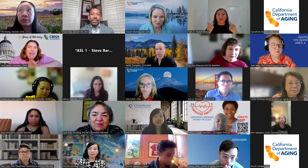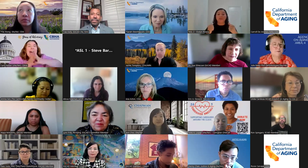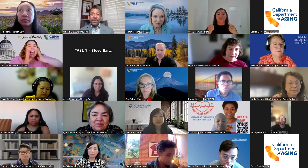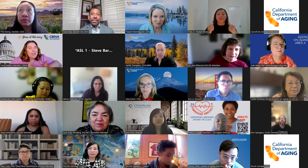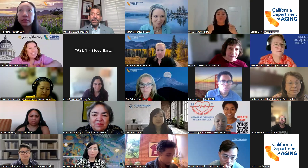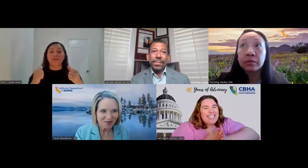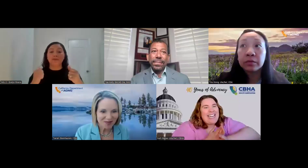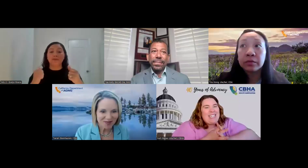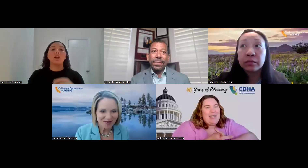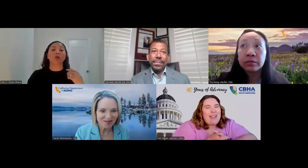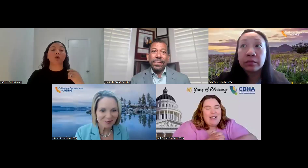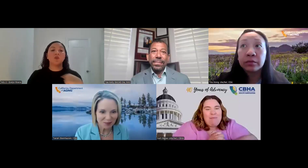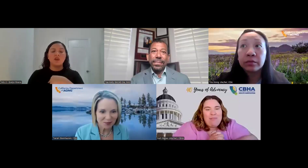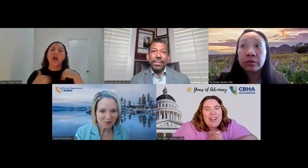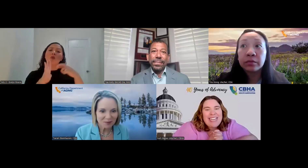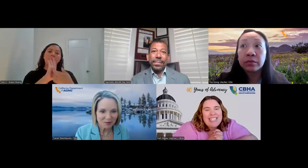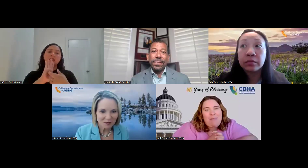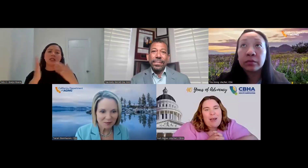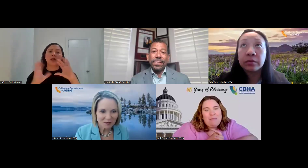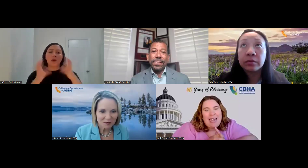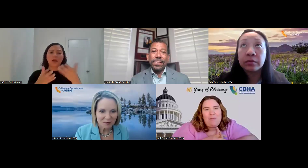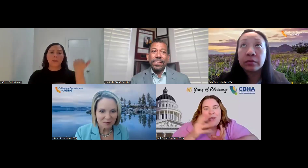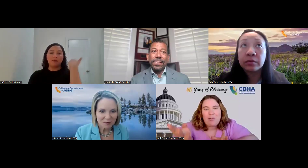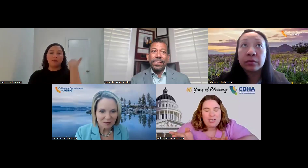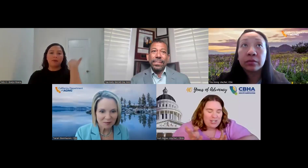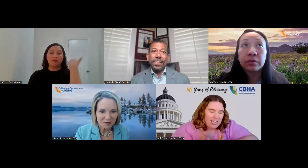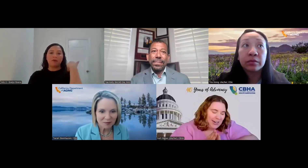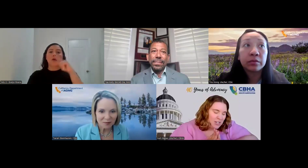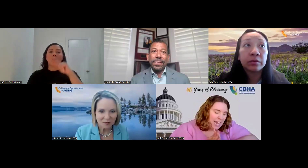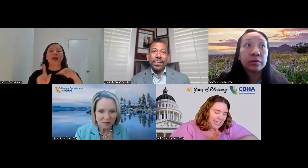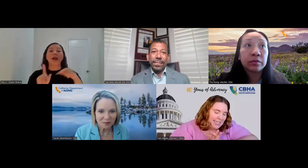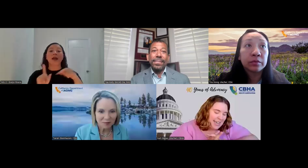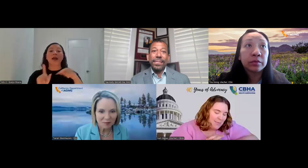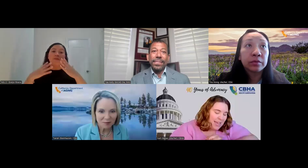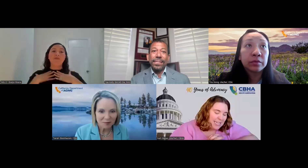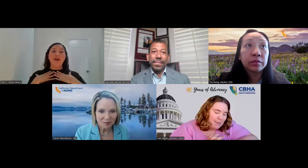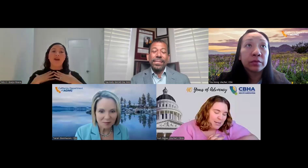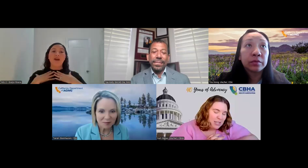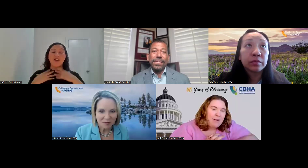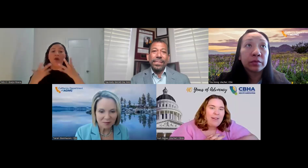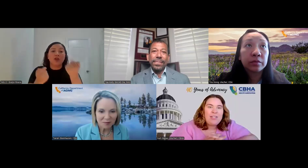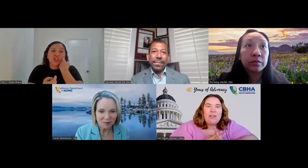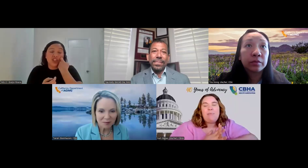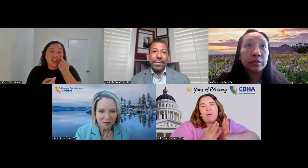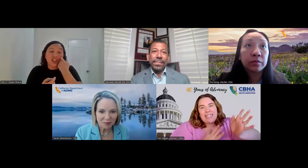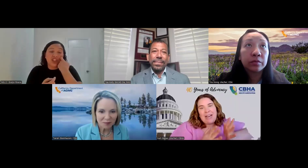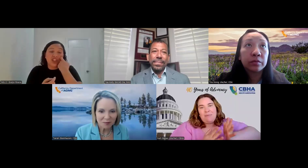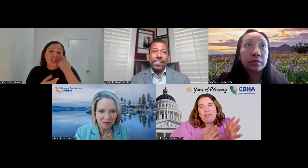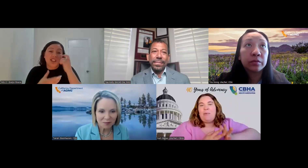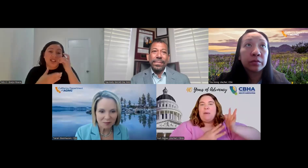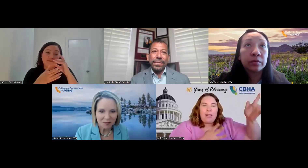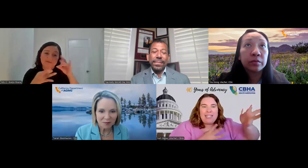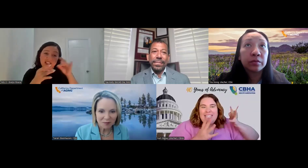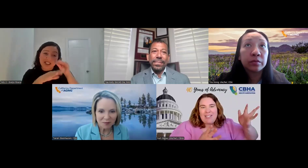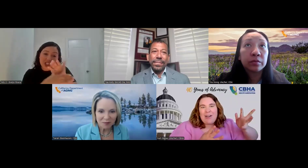before, but I'm really excited to be here, and I'm very inspired by what you were just sharing, Jax, especially around, the breakdown